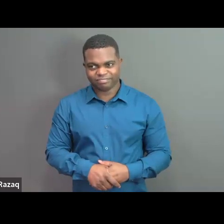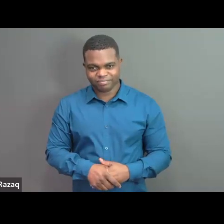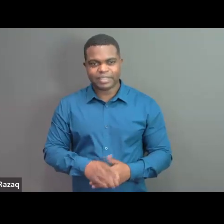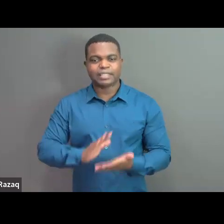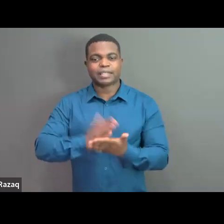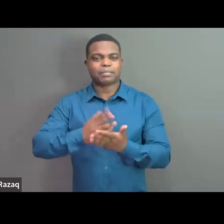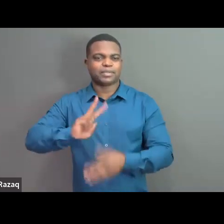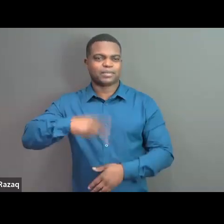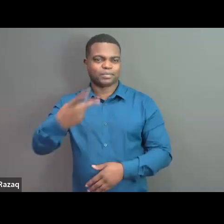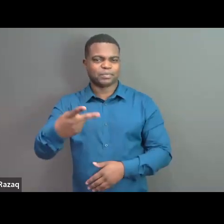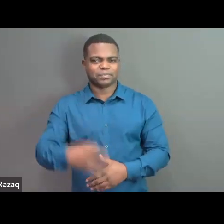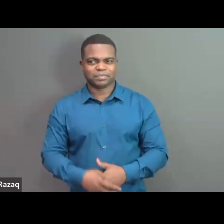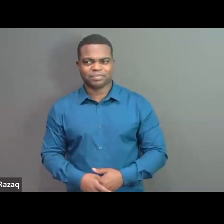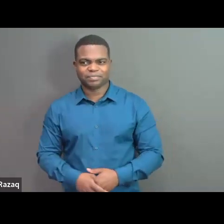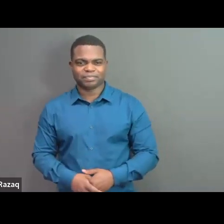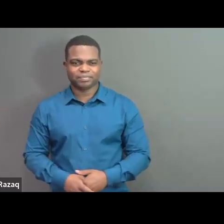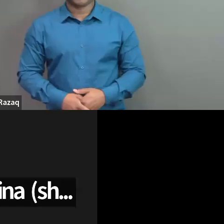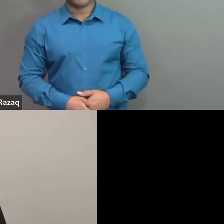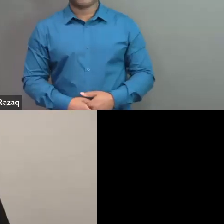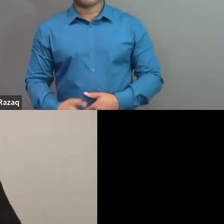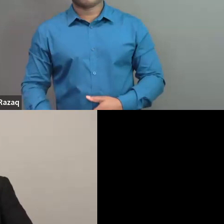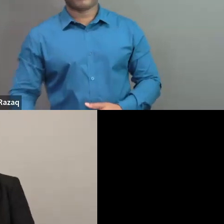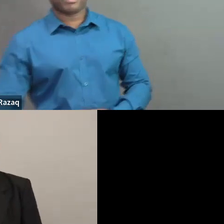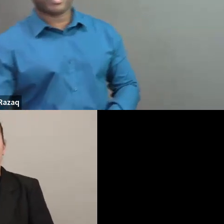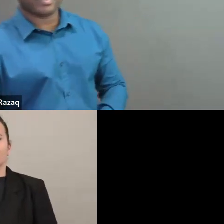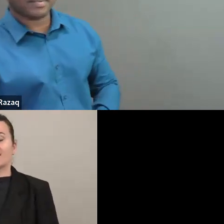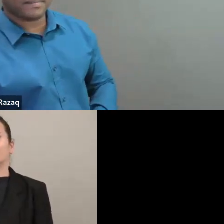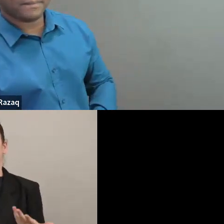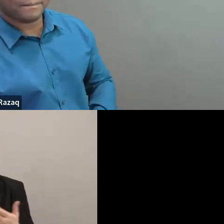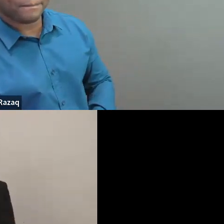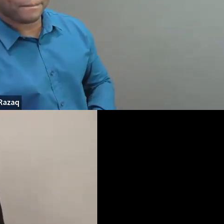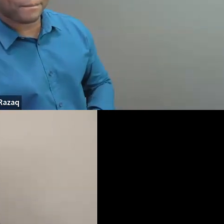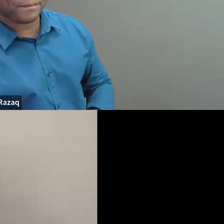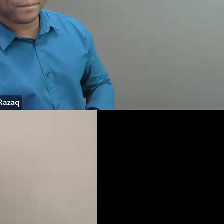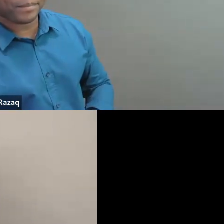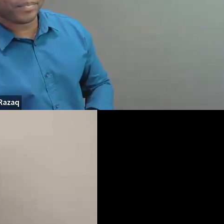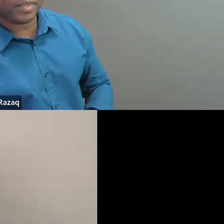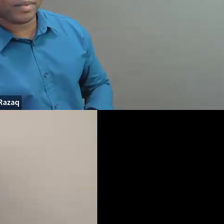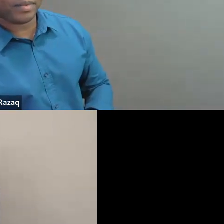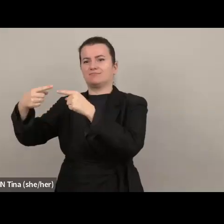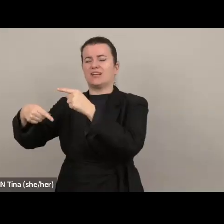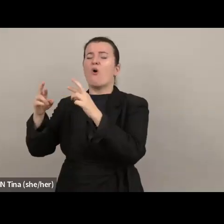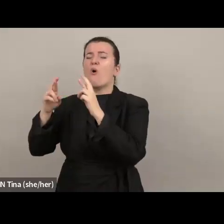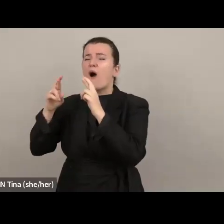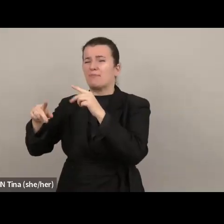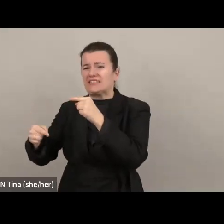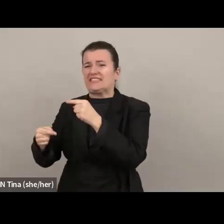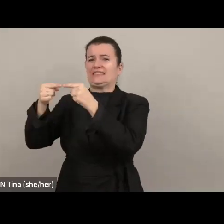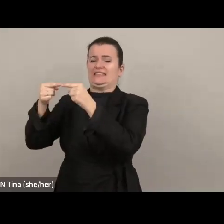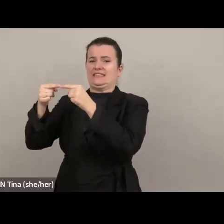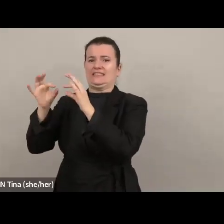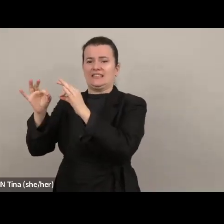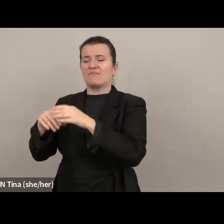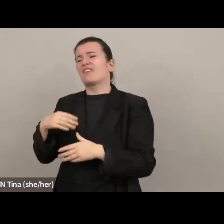Okay, I think we lost Hans again there. Perhaps, hopefully it'll improve, but thank you so much, Hans. And